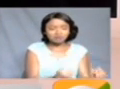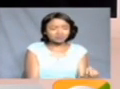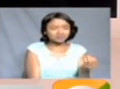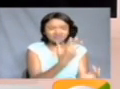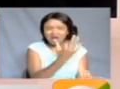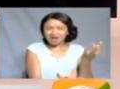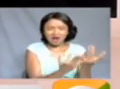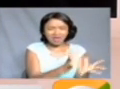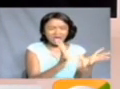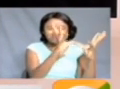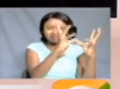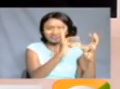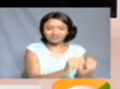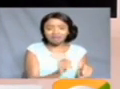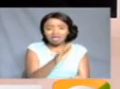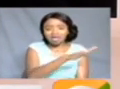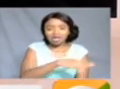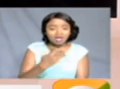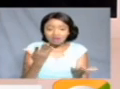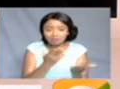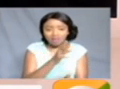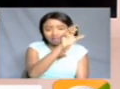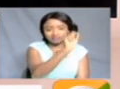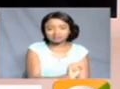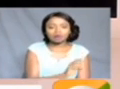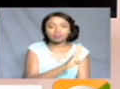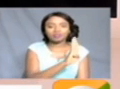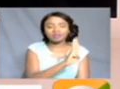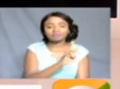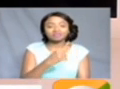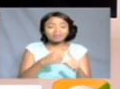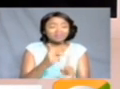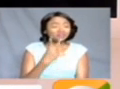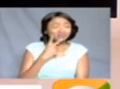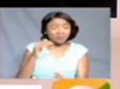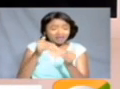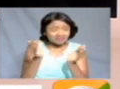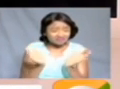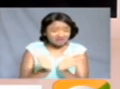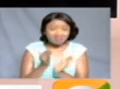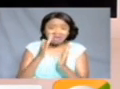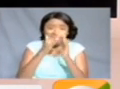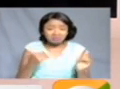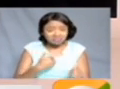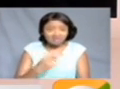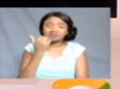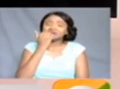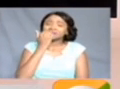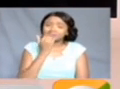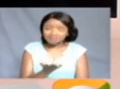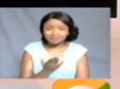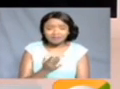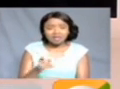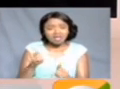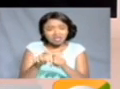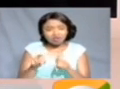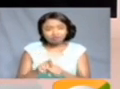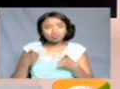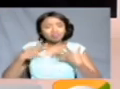slum in Nairobi's South B area. More than 200 families were left homeless by the fire, which took